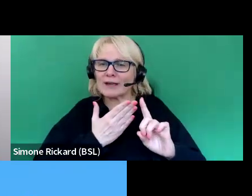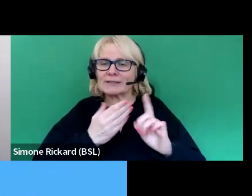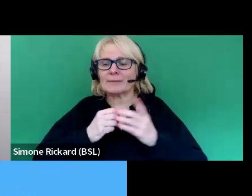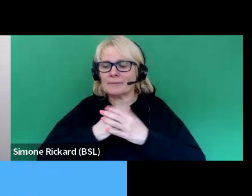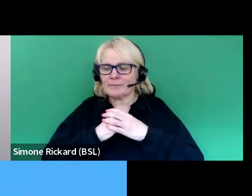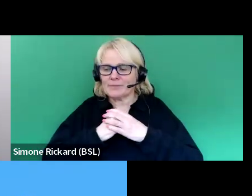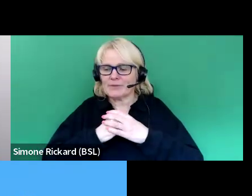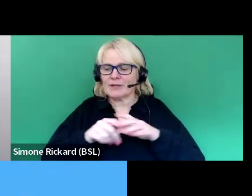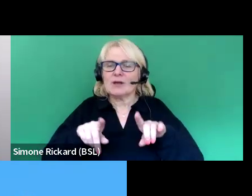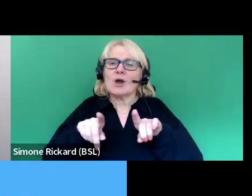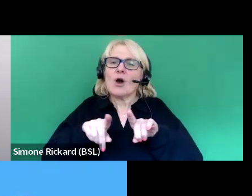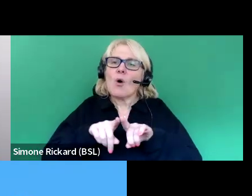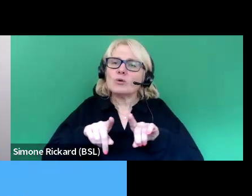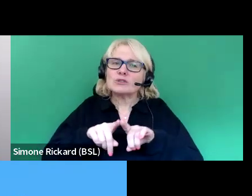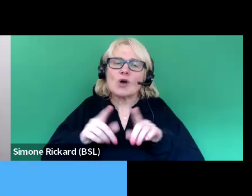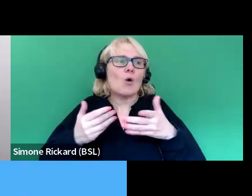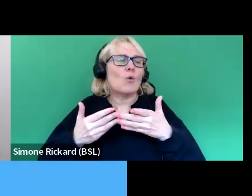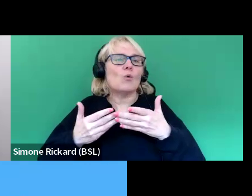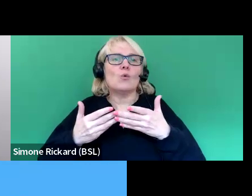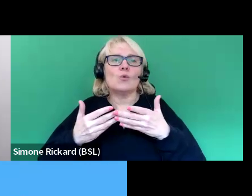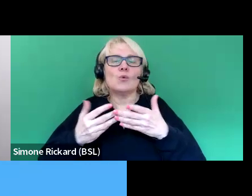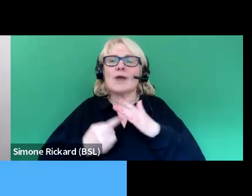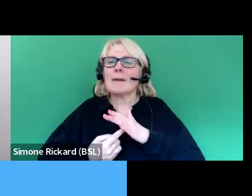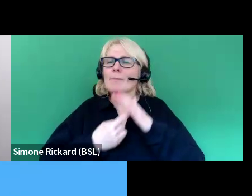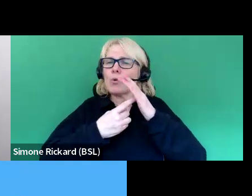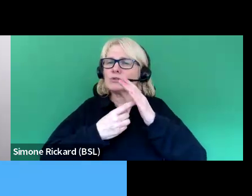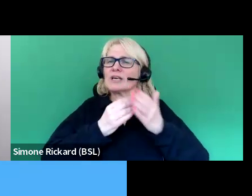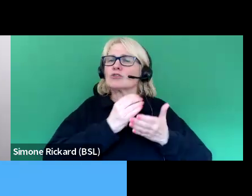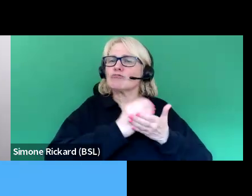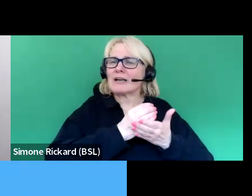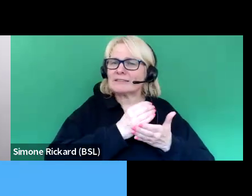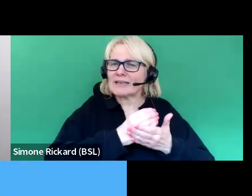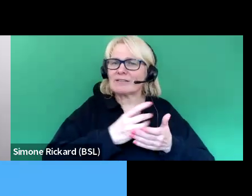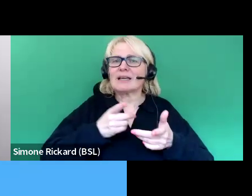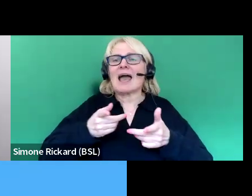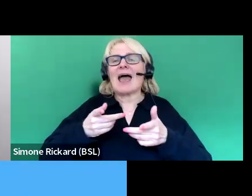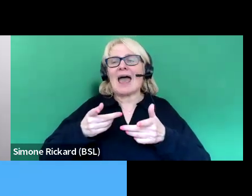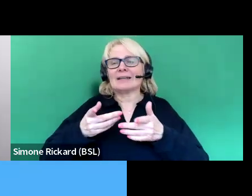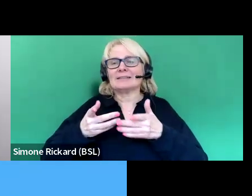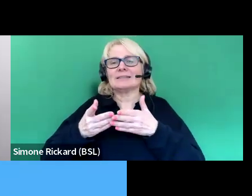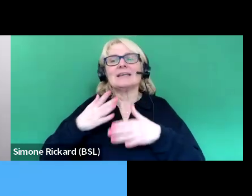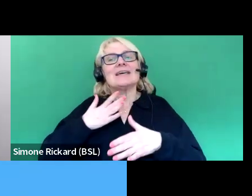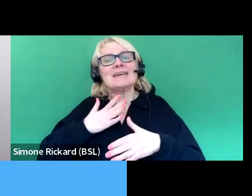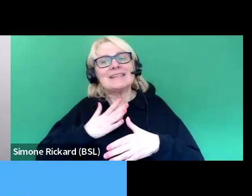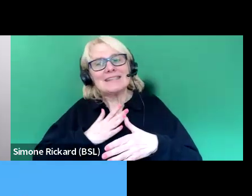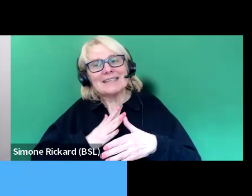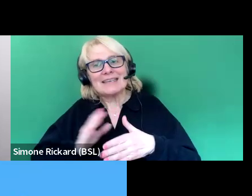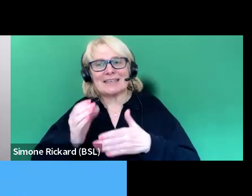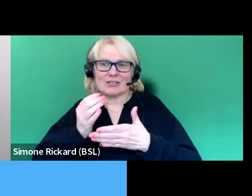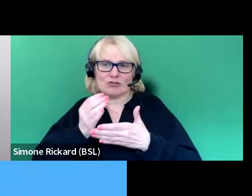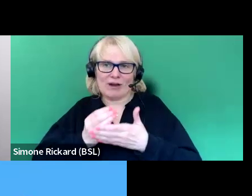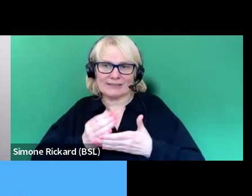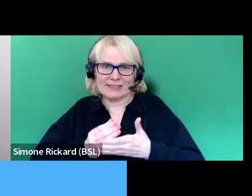away those essential criteria and the desirable criteria, making the